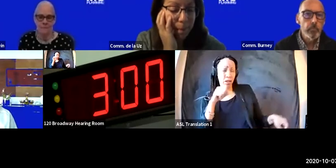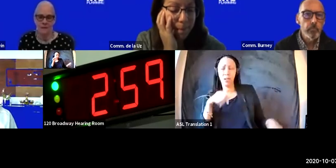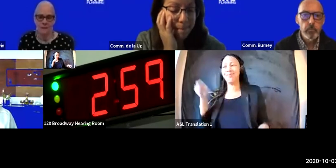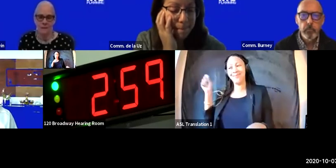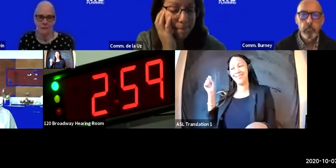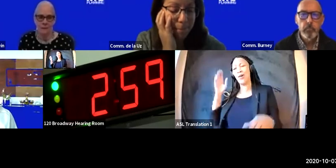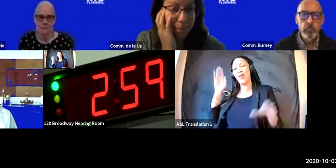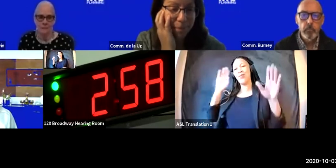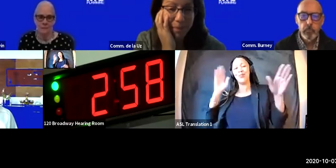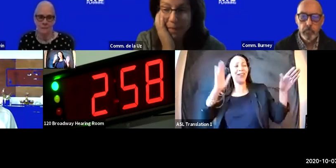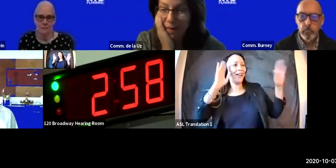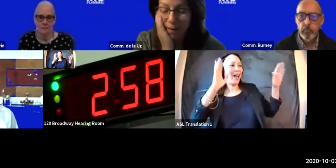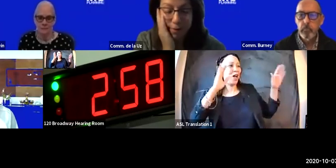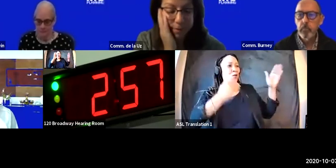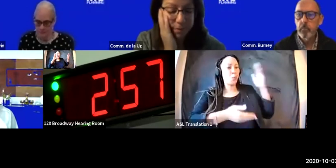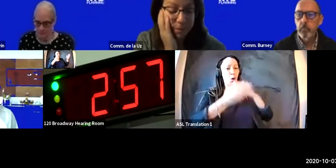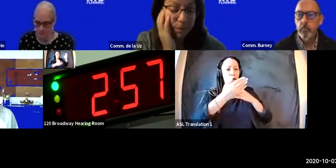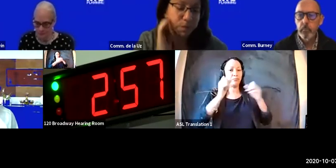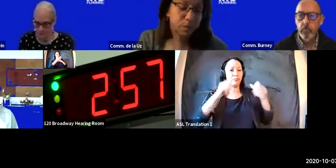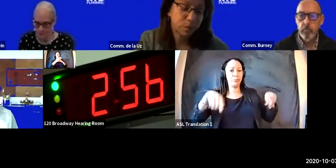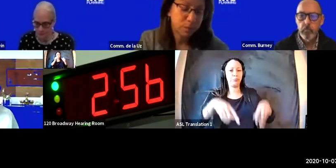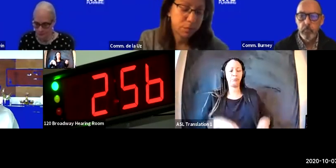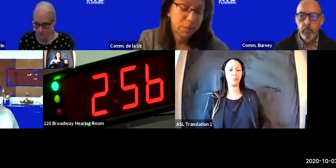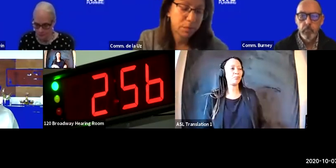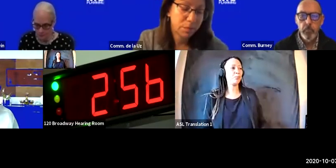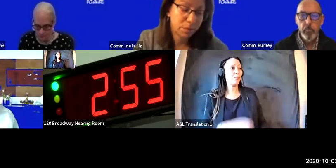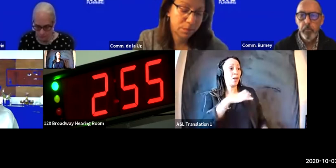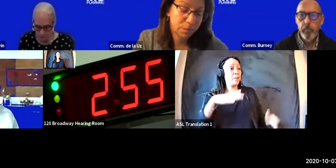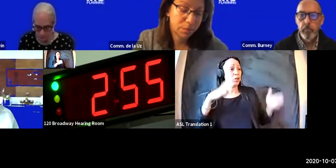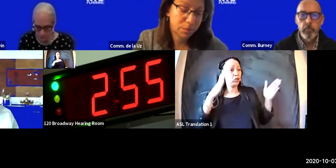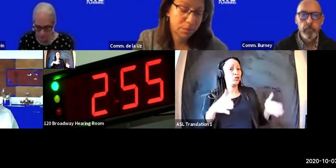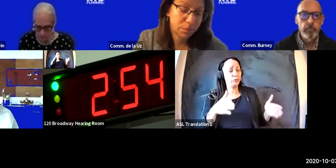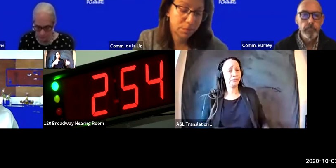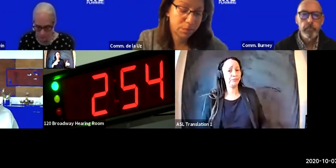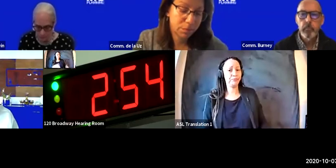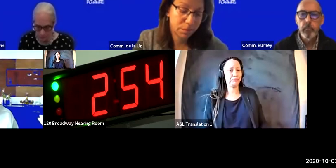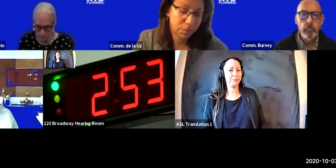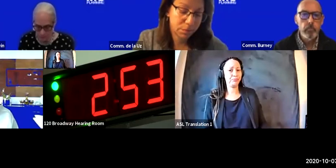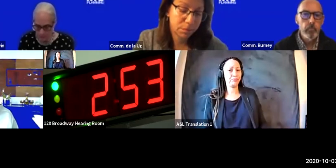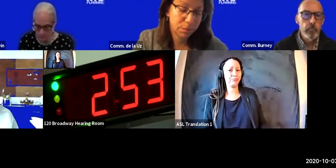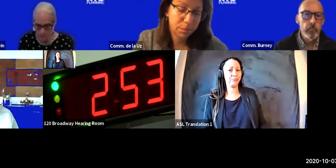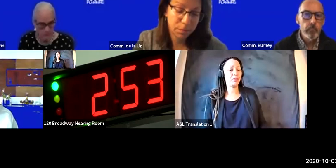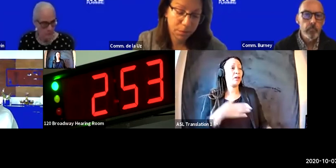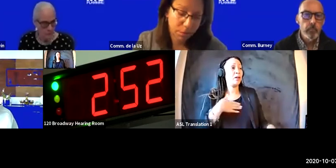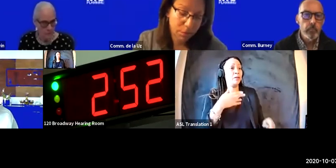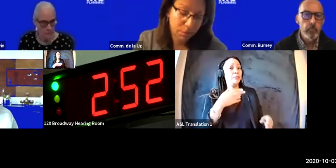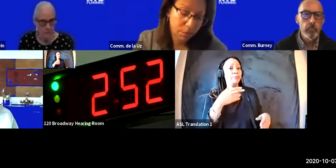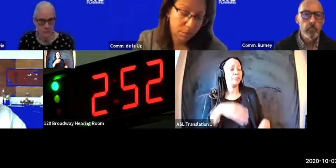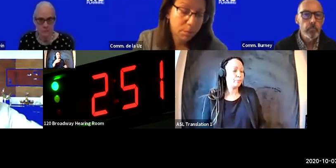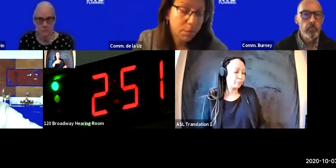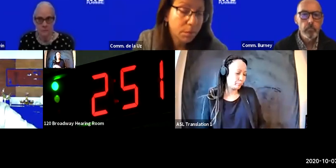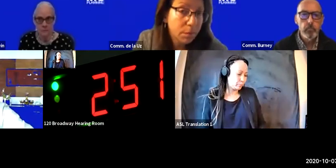hi. Good morning, everyone, commissioners. Well, my name is Diane Atwood. My children attend